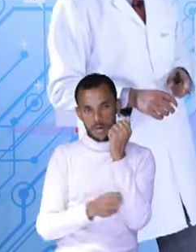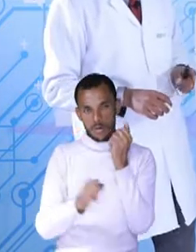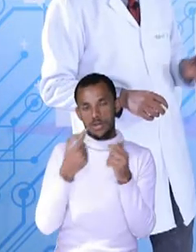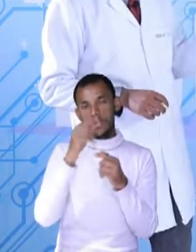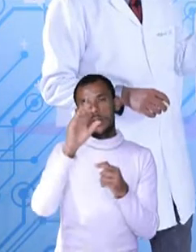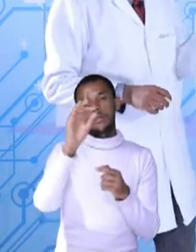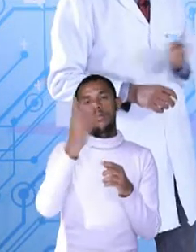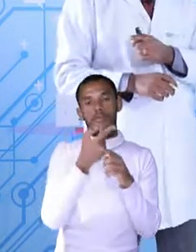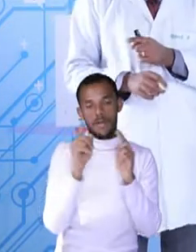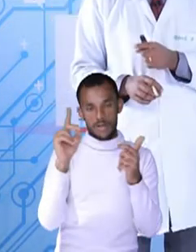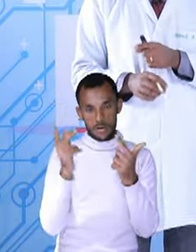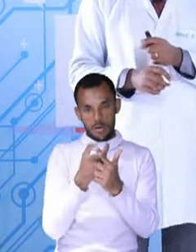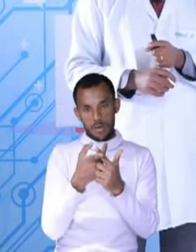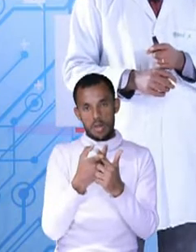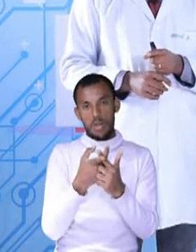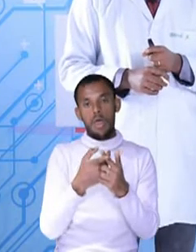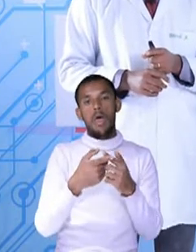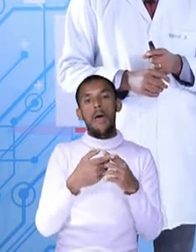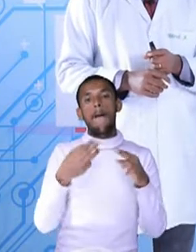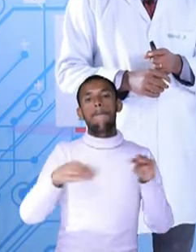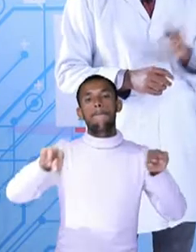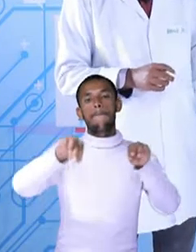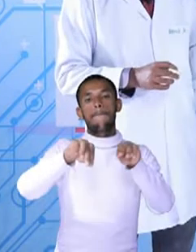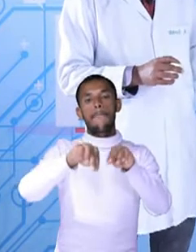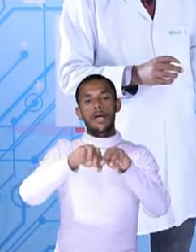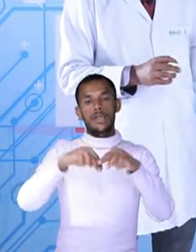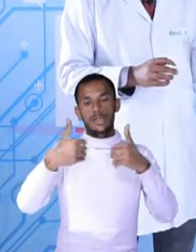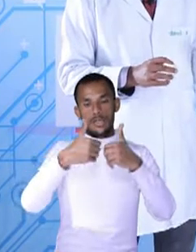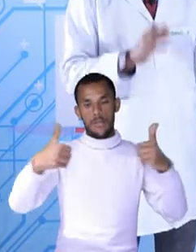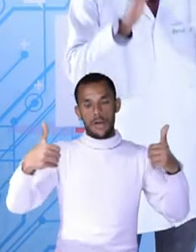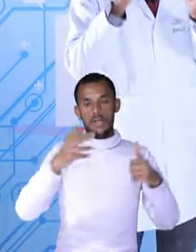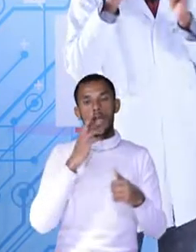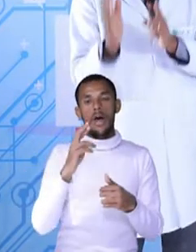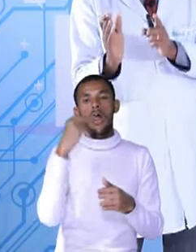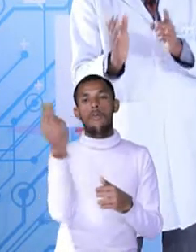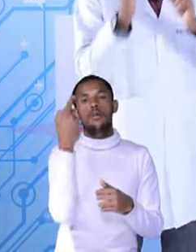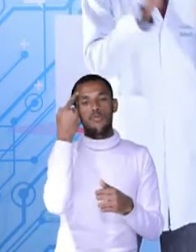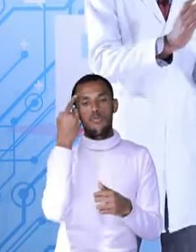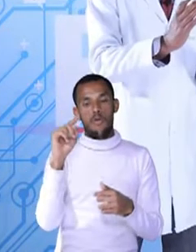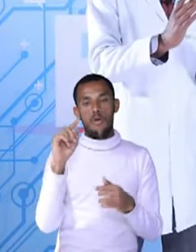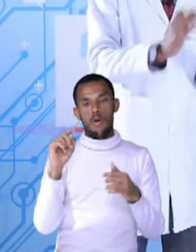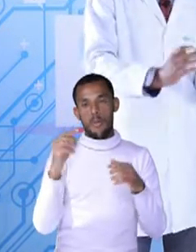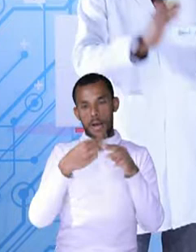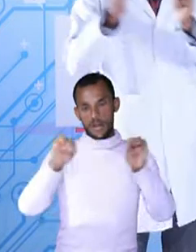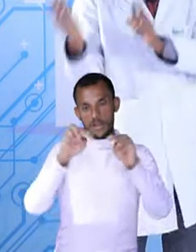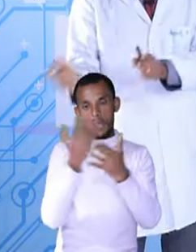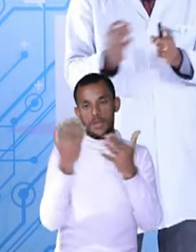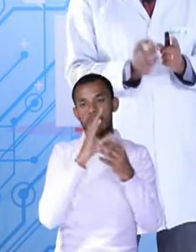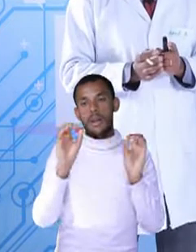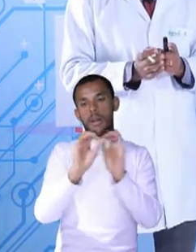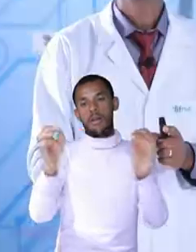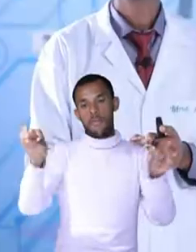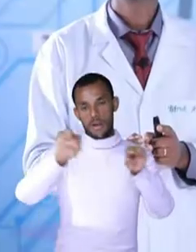density difference. The second one is magnetic separation. Magnetic separations are applicable for magnetic substances and